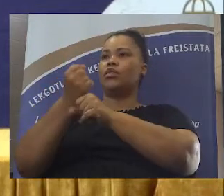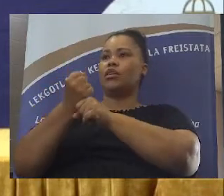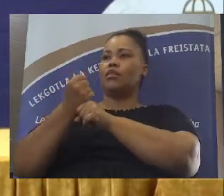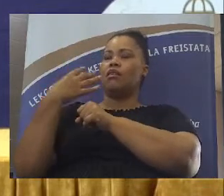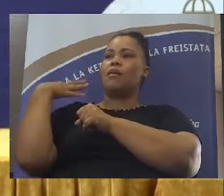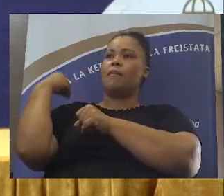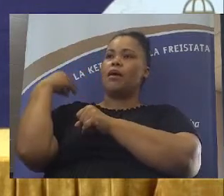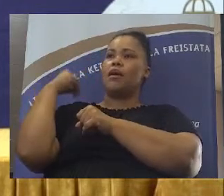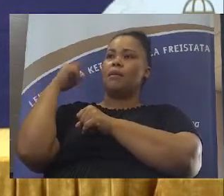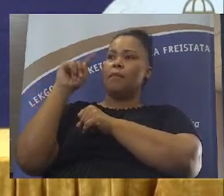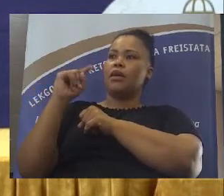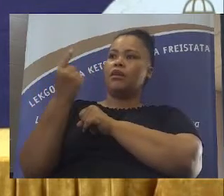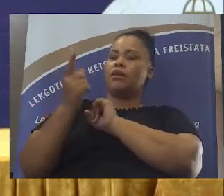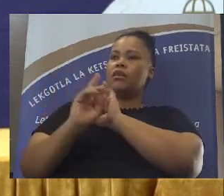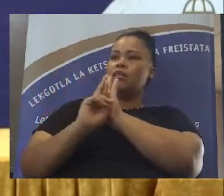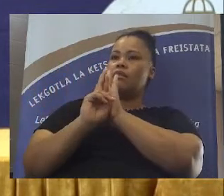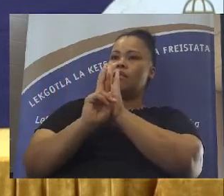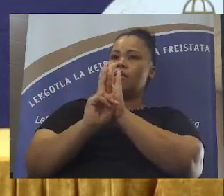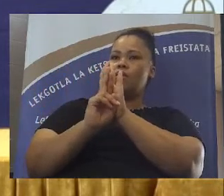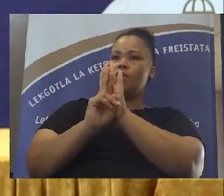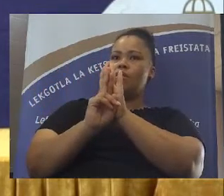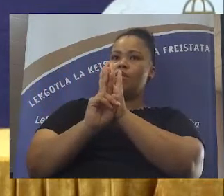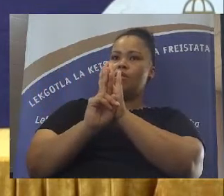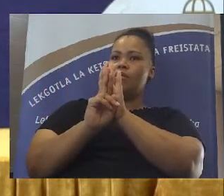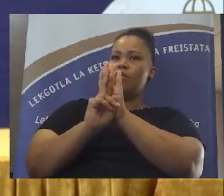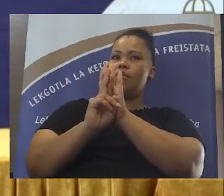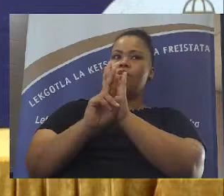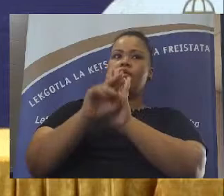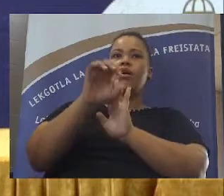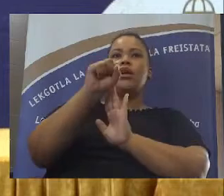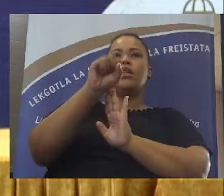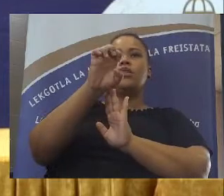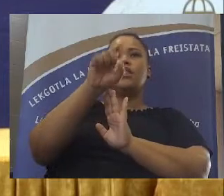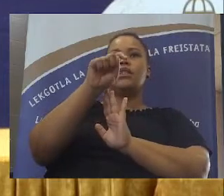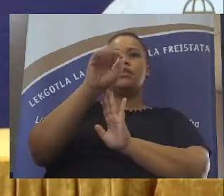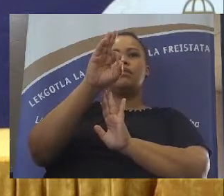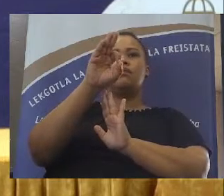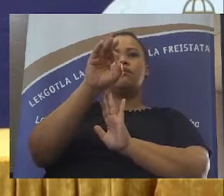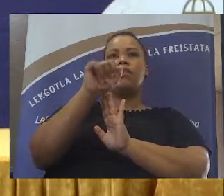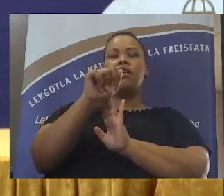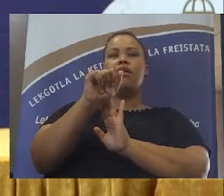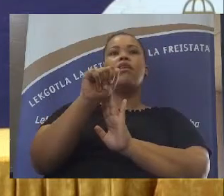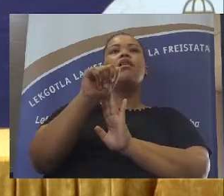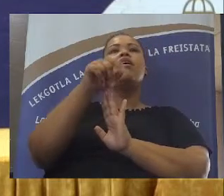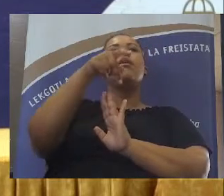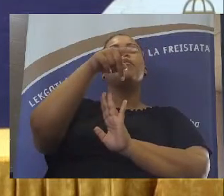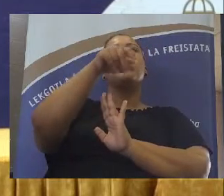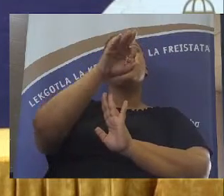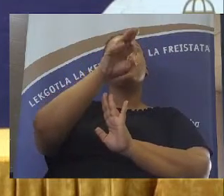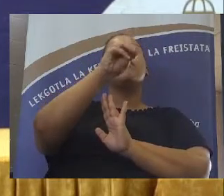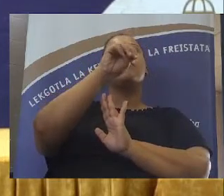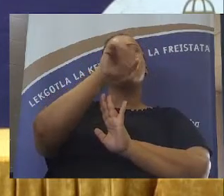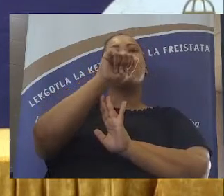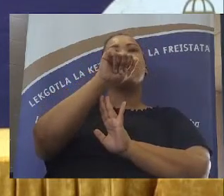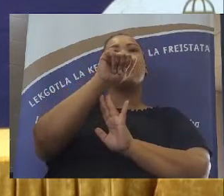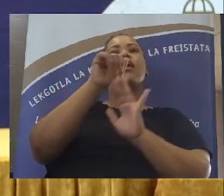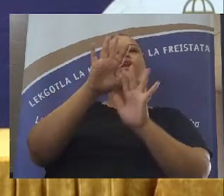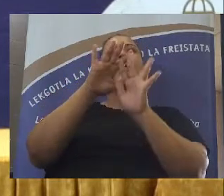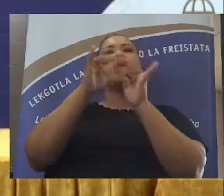sole representative of the shareholder. CETFA operations are subject to the PFMA and the Companies